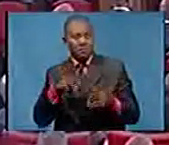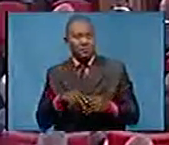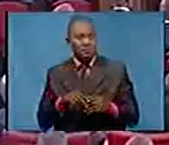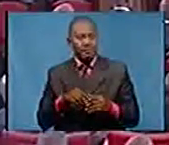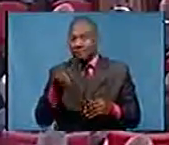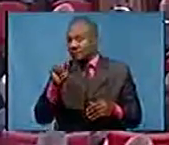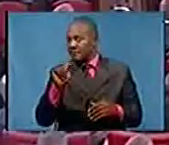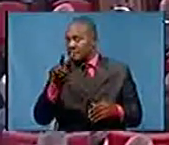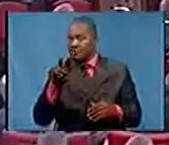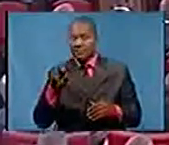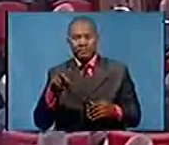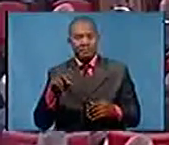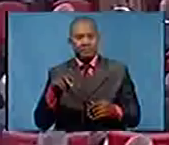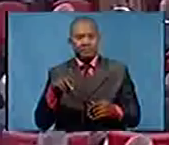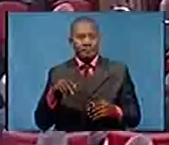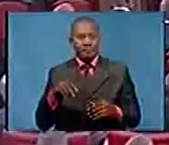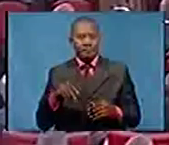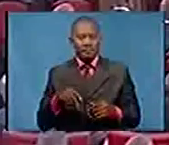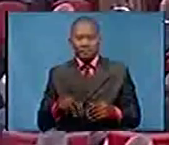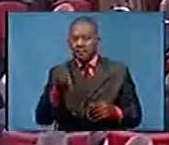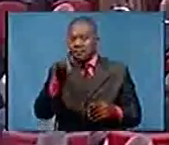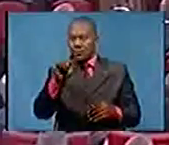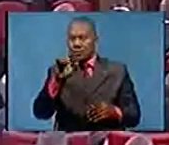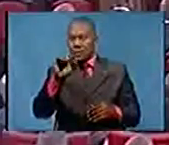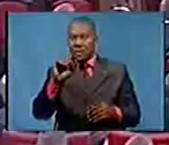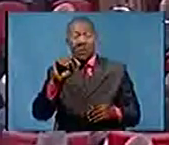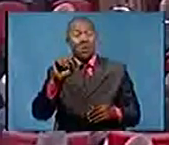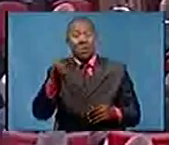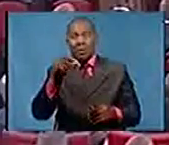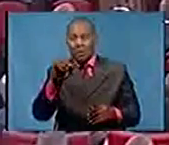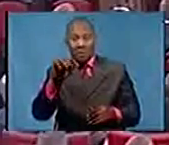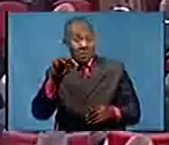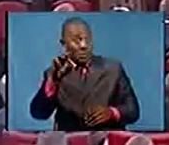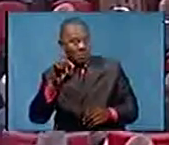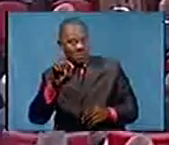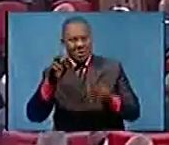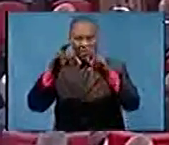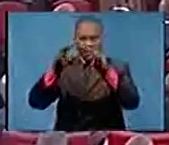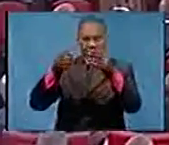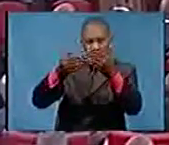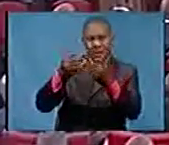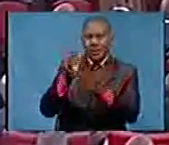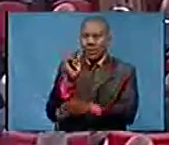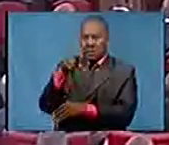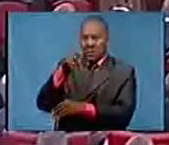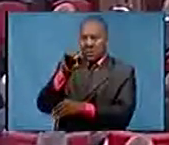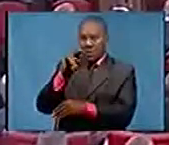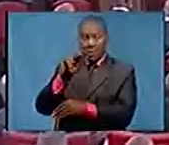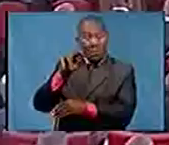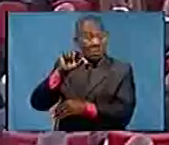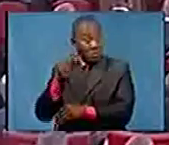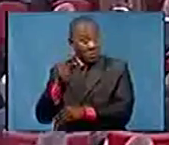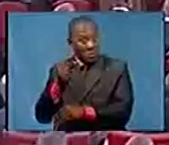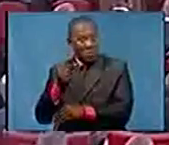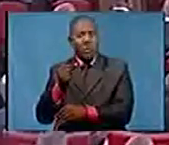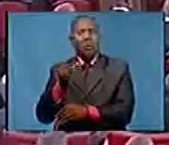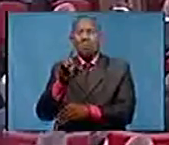stations, Togome. It's a village near Modam, where Modam has been